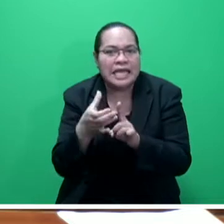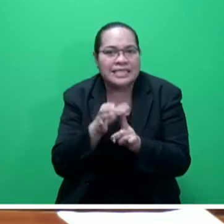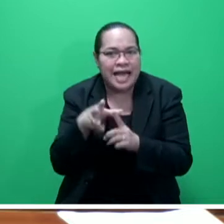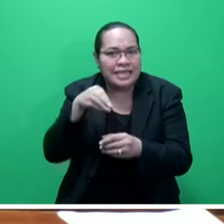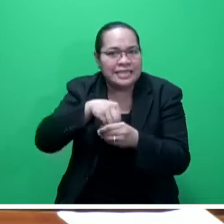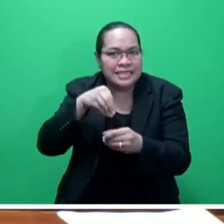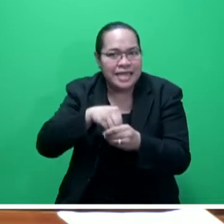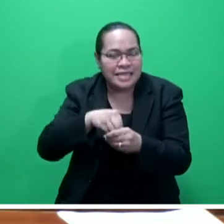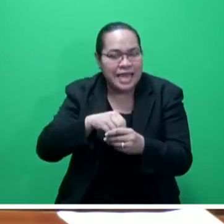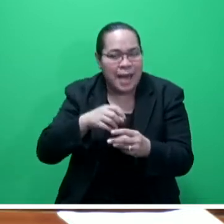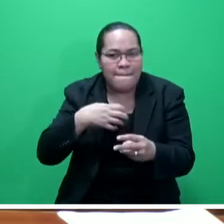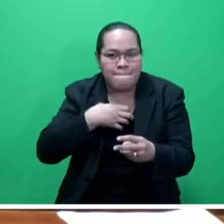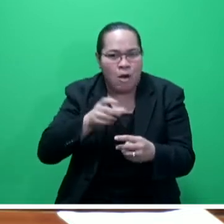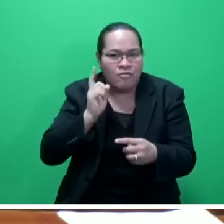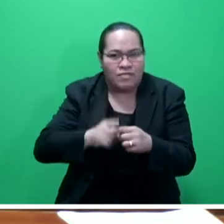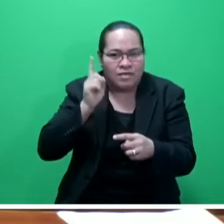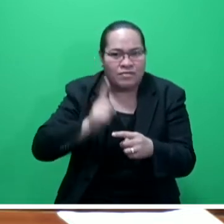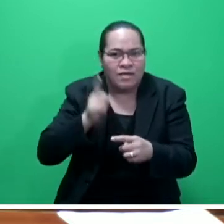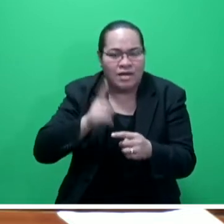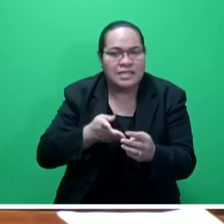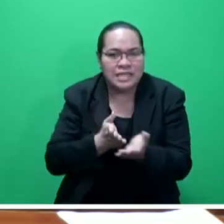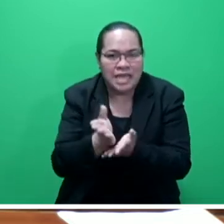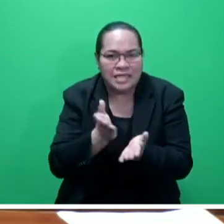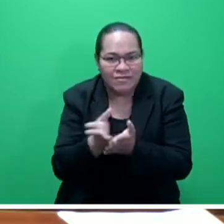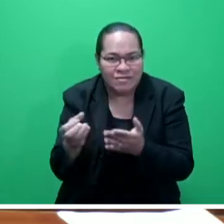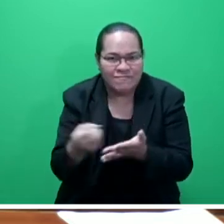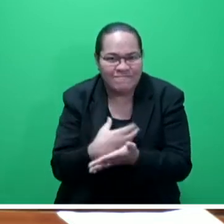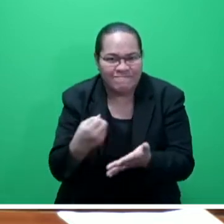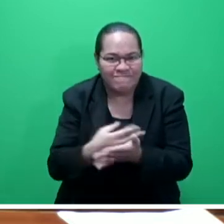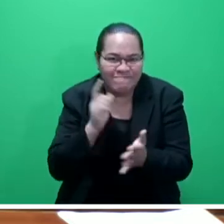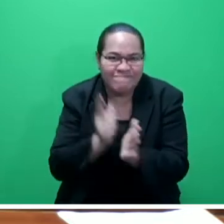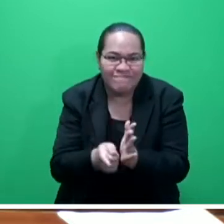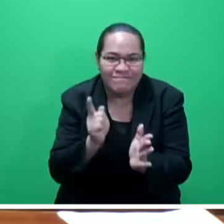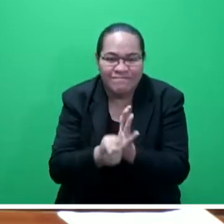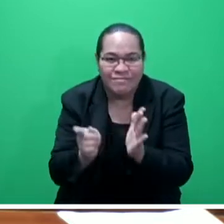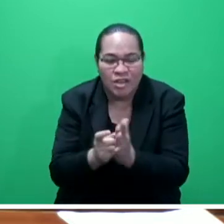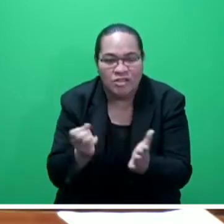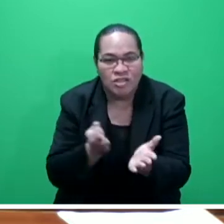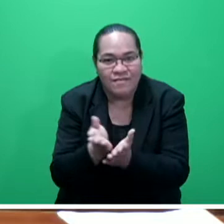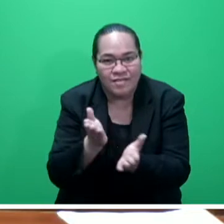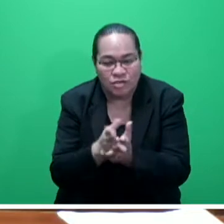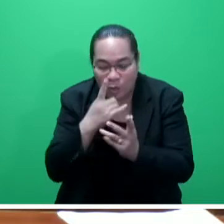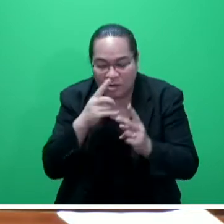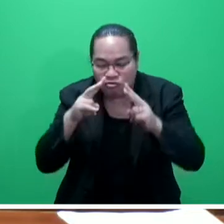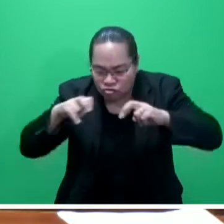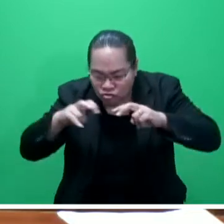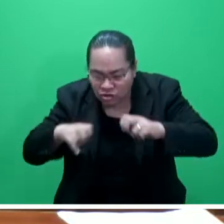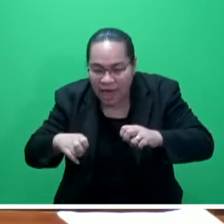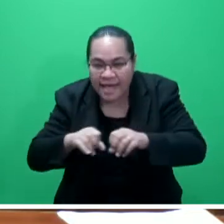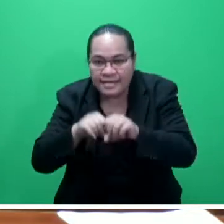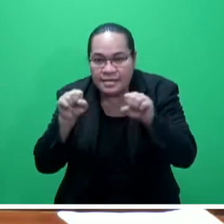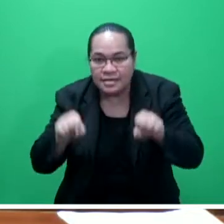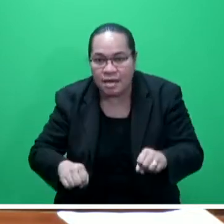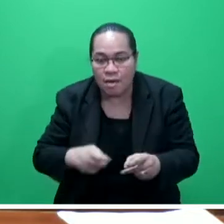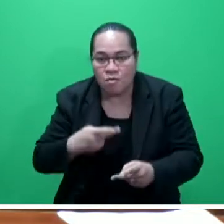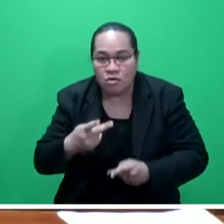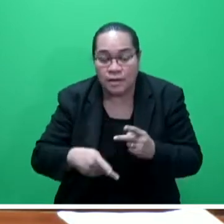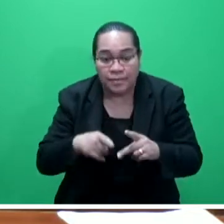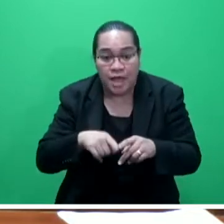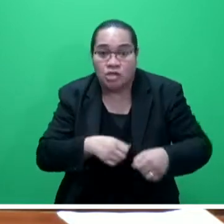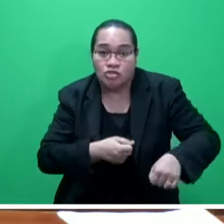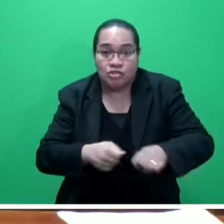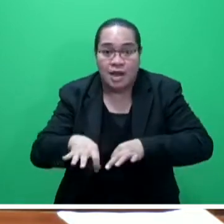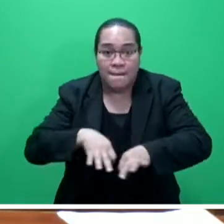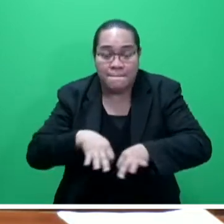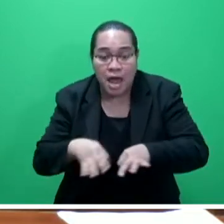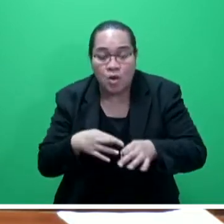more efficient and effective service delivery by looking at its systems and processes. This strategic plan is something